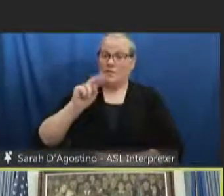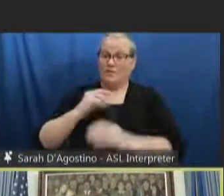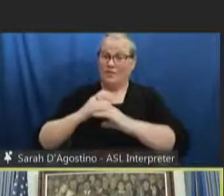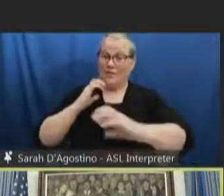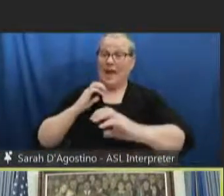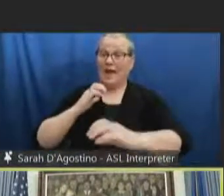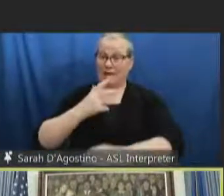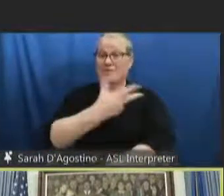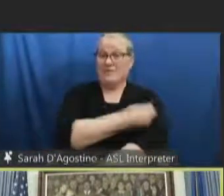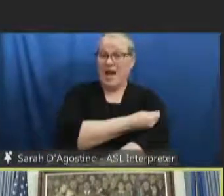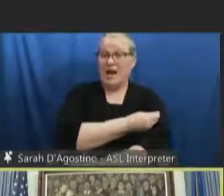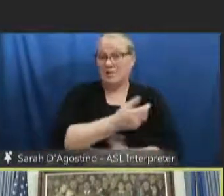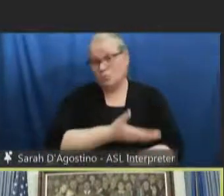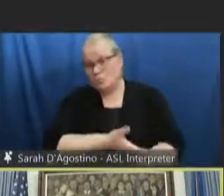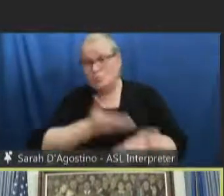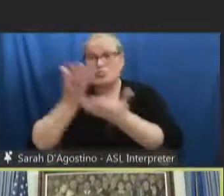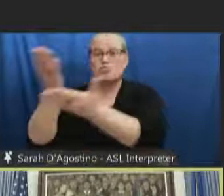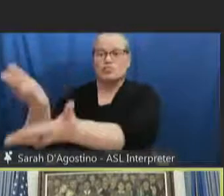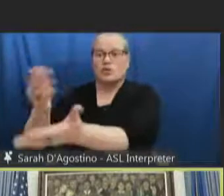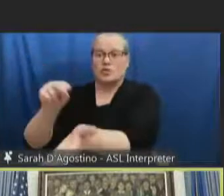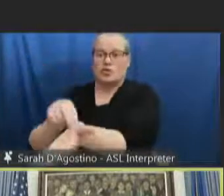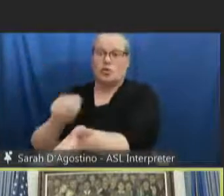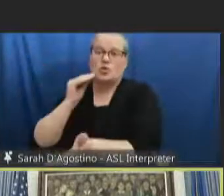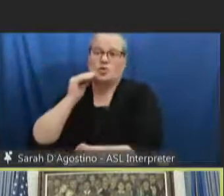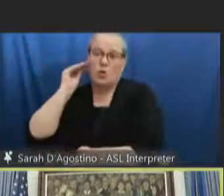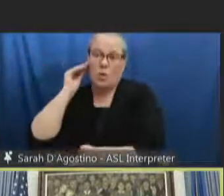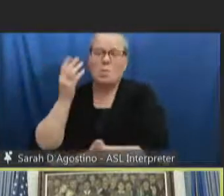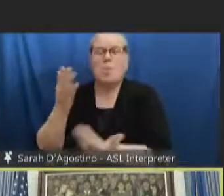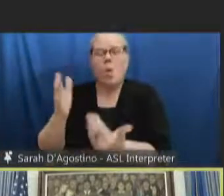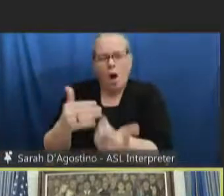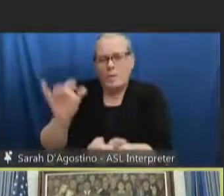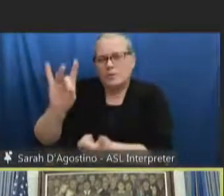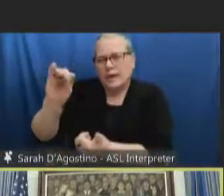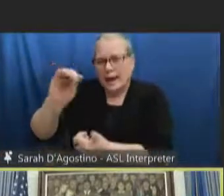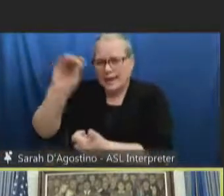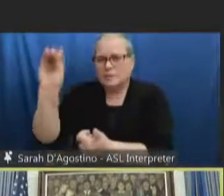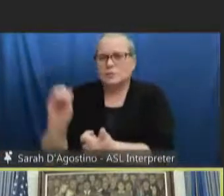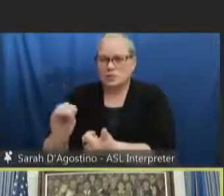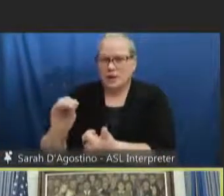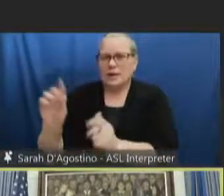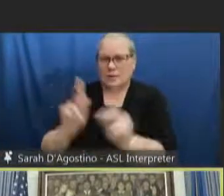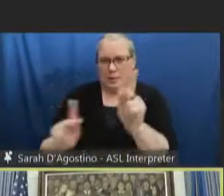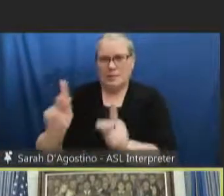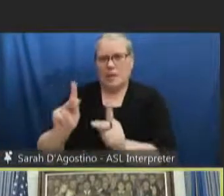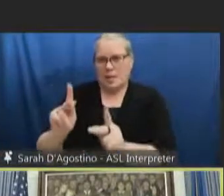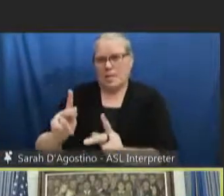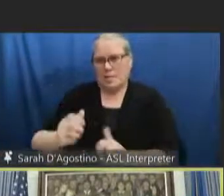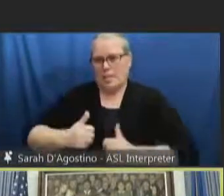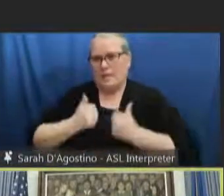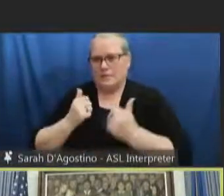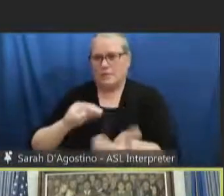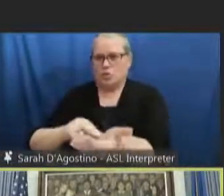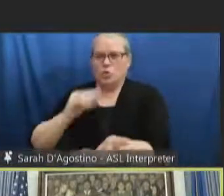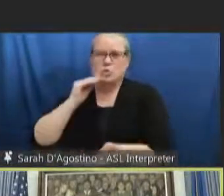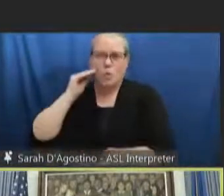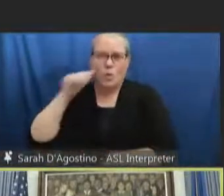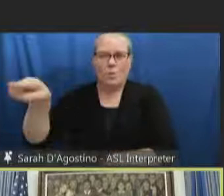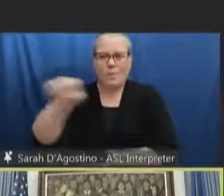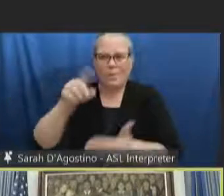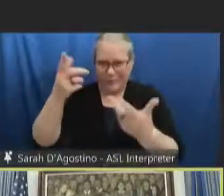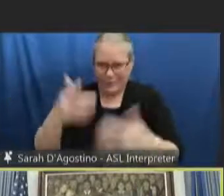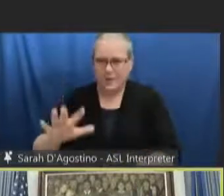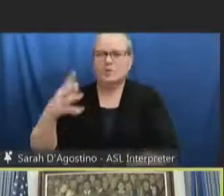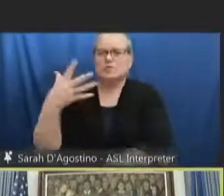Almost 80% of the residents have gotten boosted. That is making sure that we don't have any big flare-ups